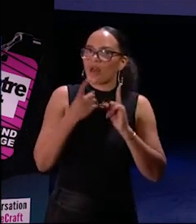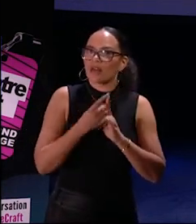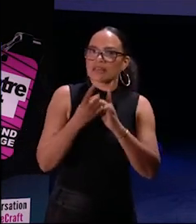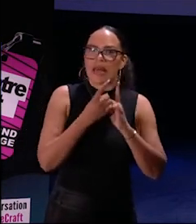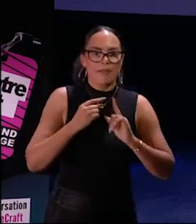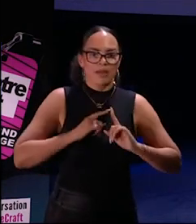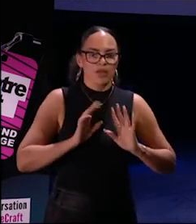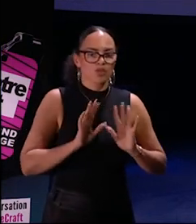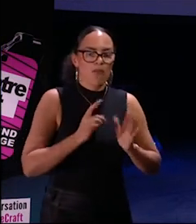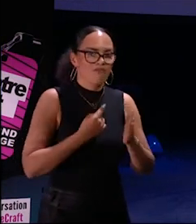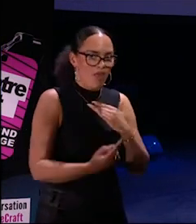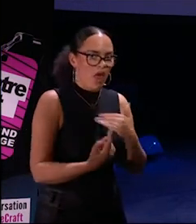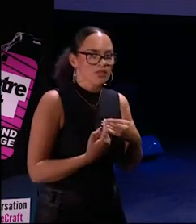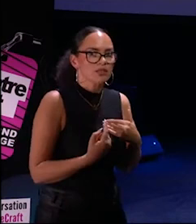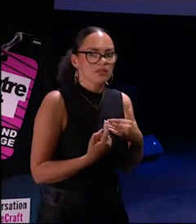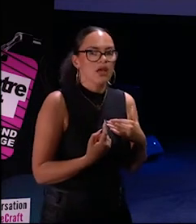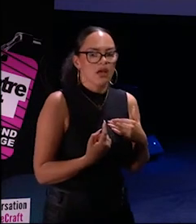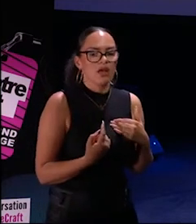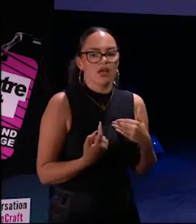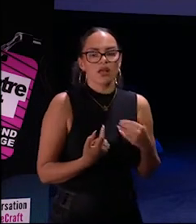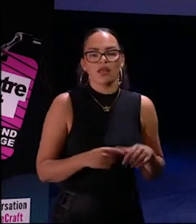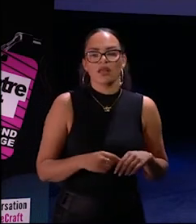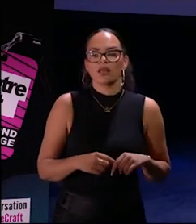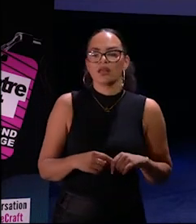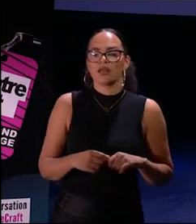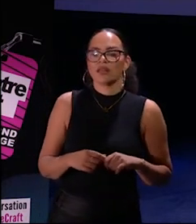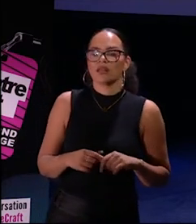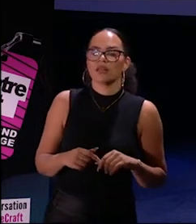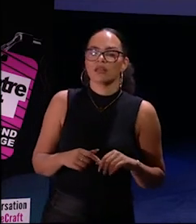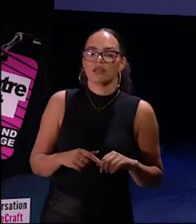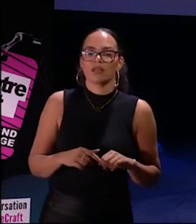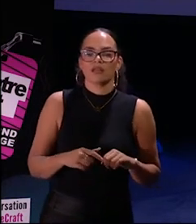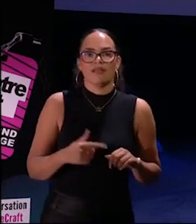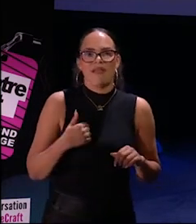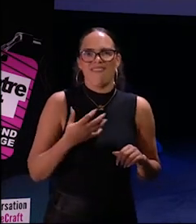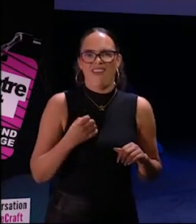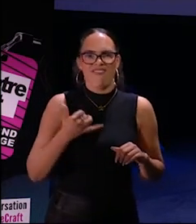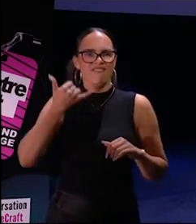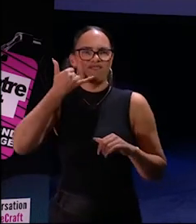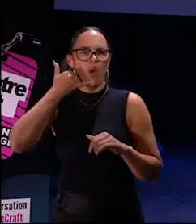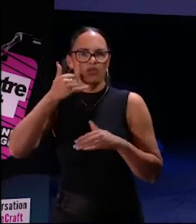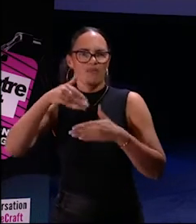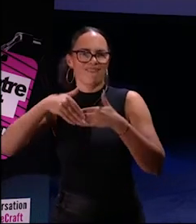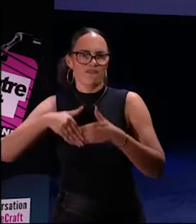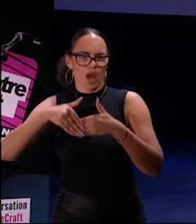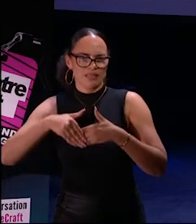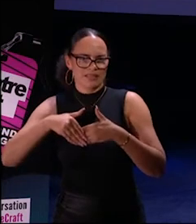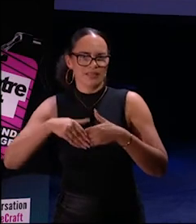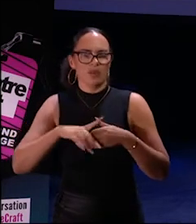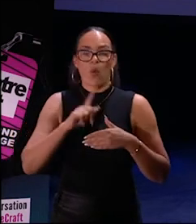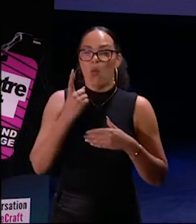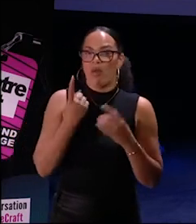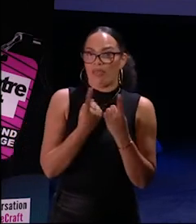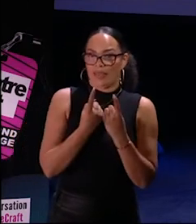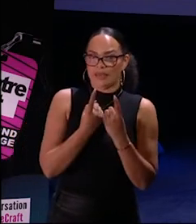not a freelancer, I'm going to give a bit of advice, which is phone a friend. So one of the things that I think is really important that is